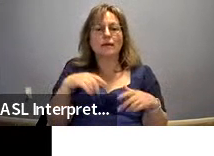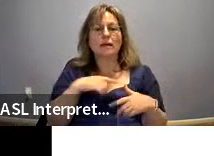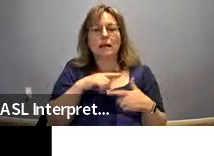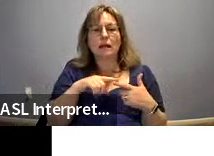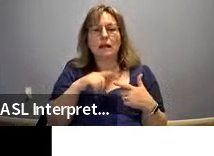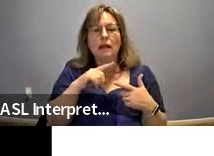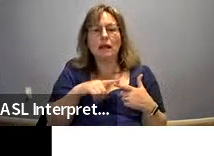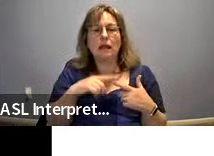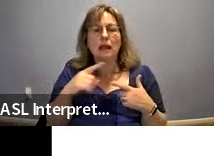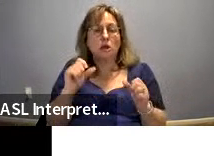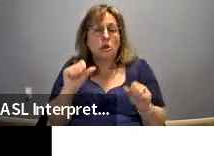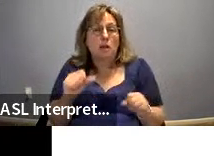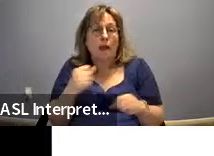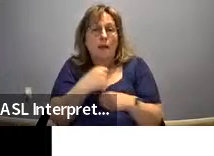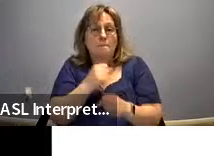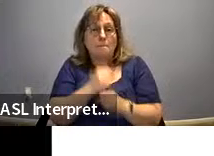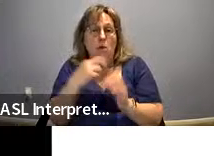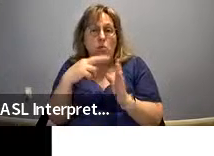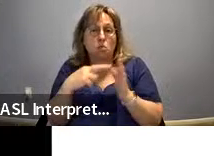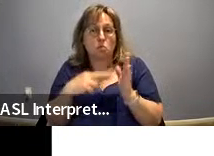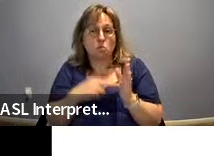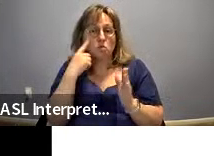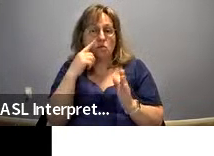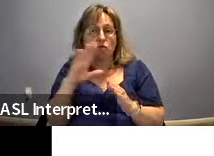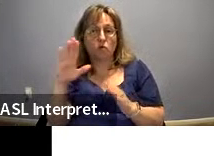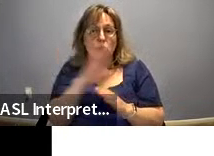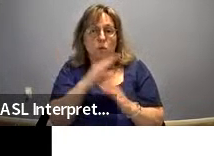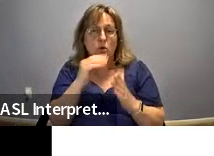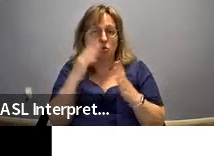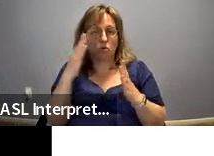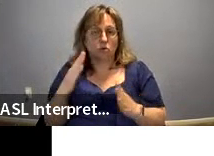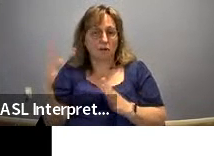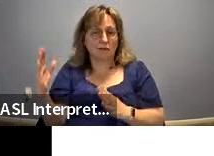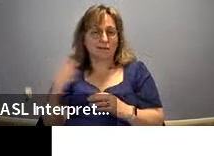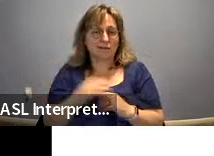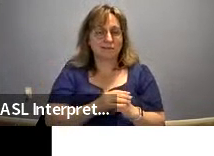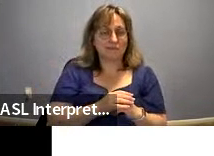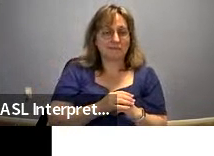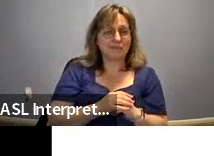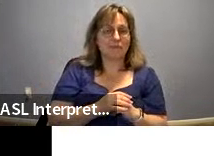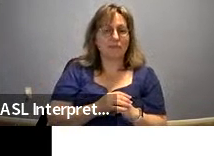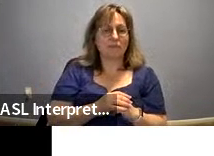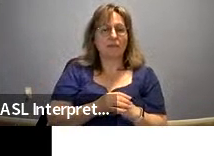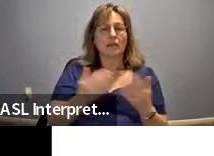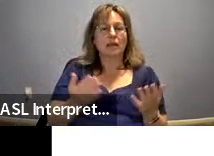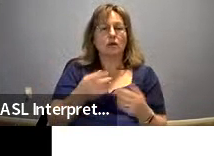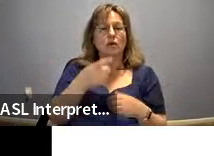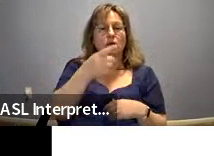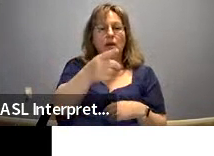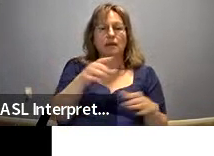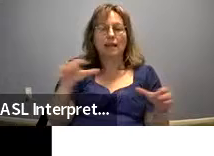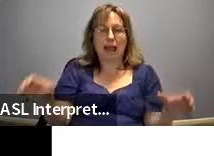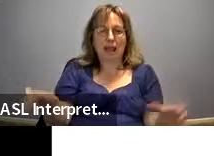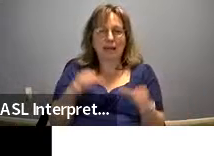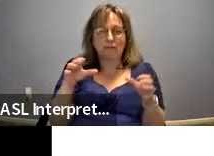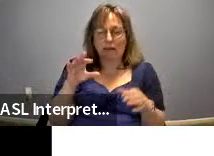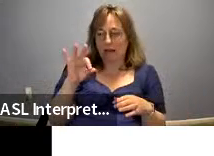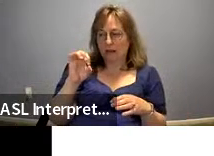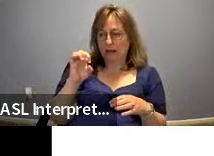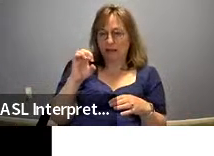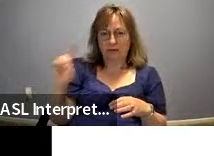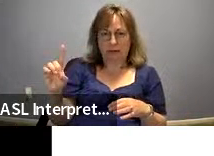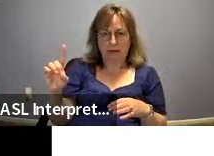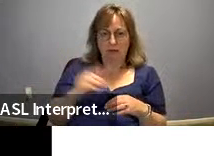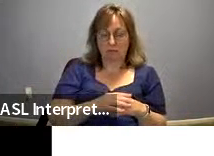make rules for your student at home. Here is our activity feed. we see all